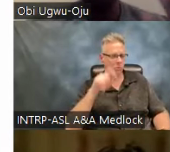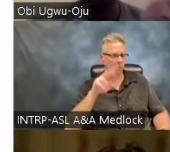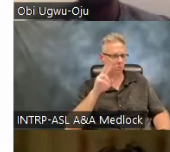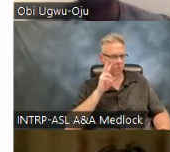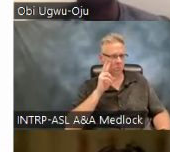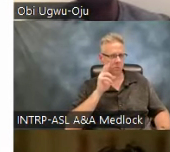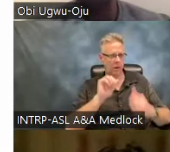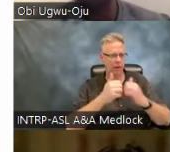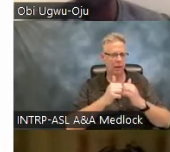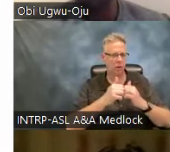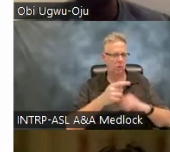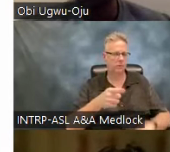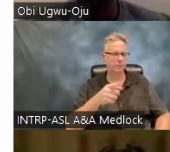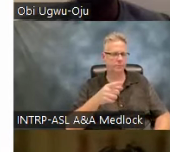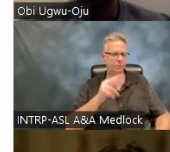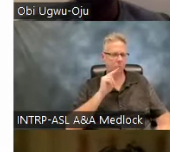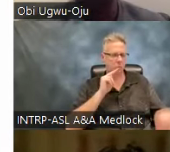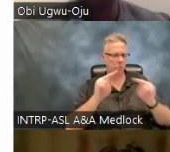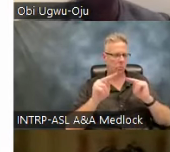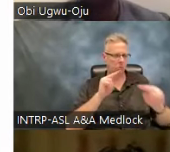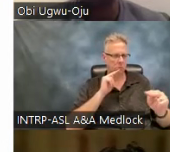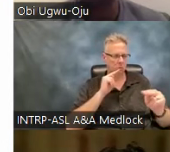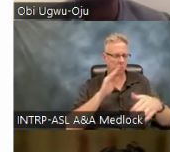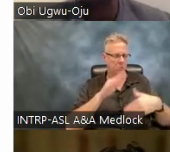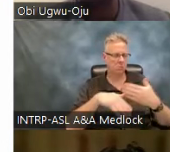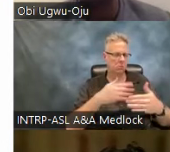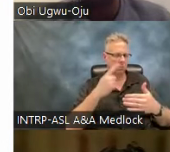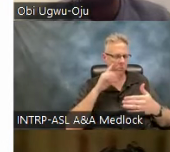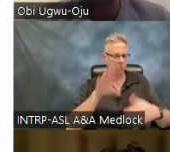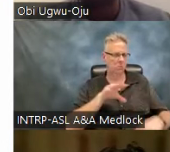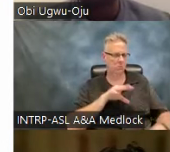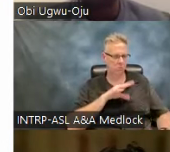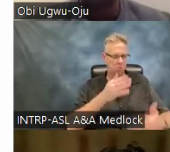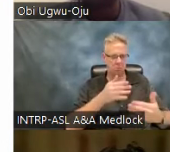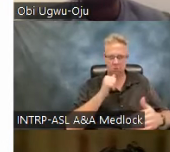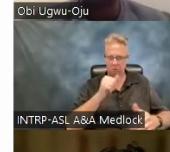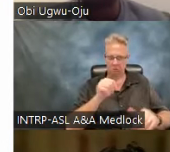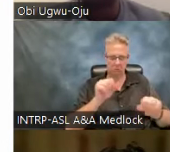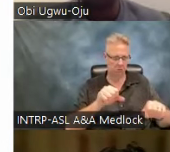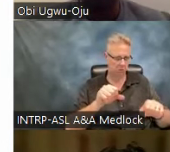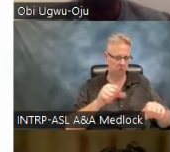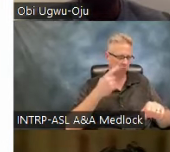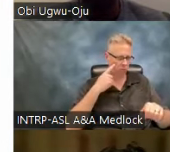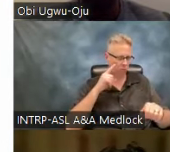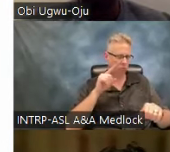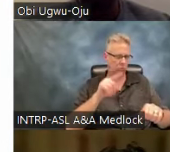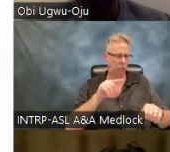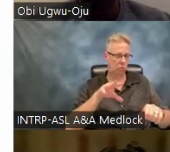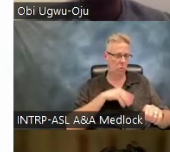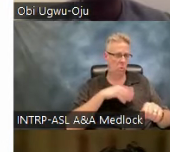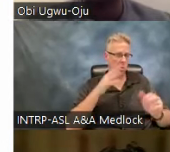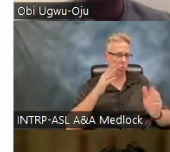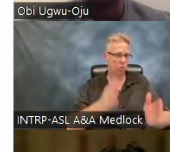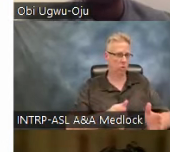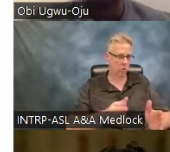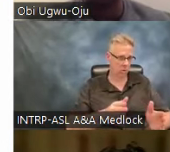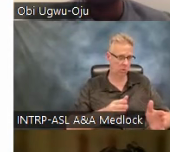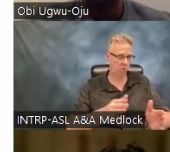the negotiations end up in regards to body camera footage. It might not be possible to be the owners or